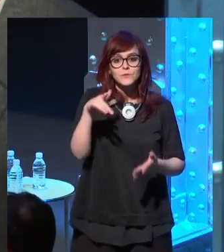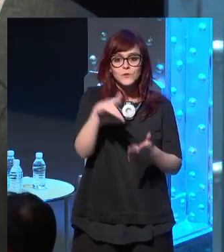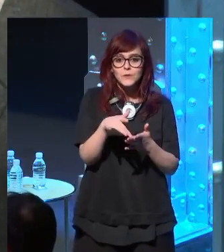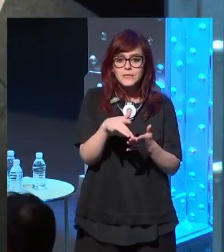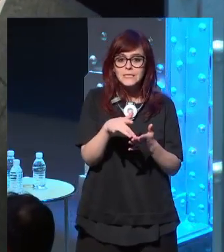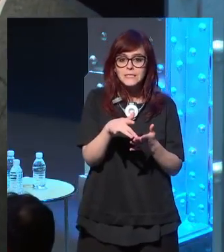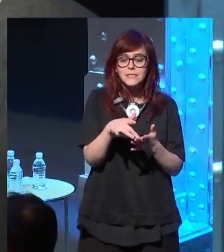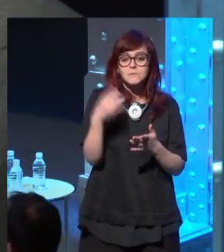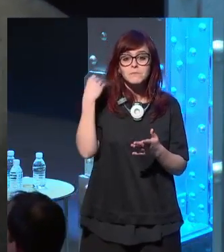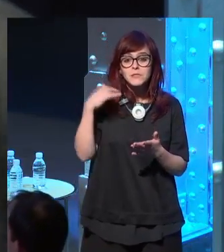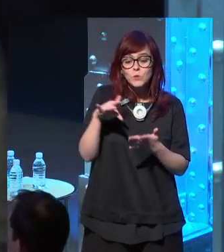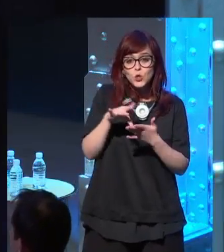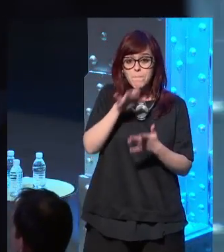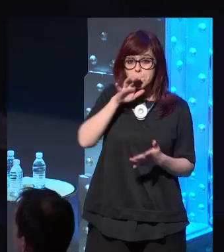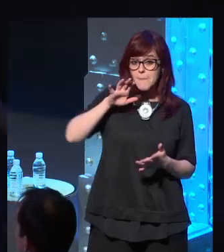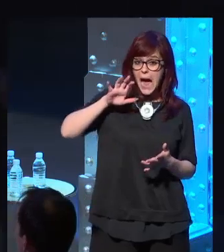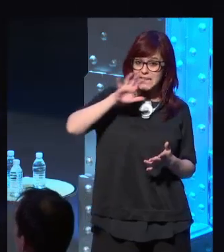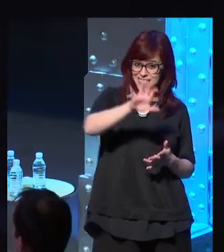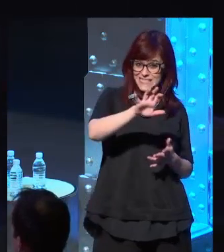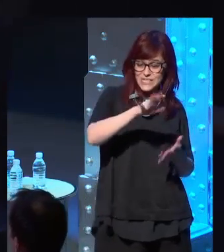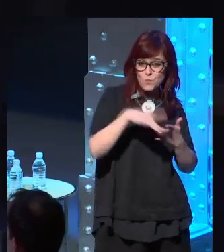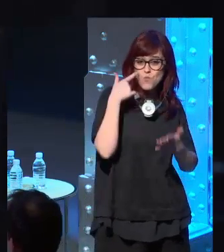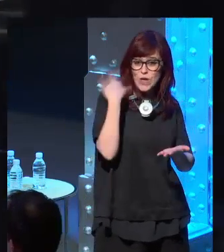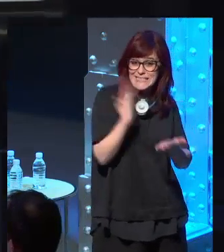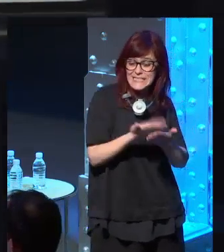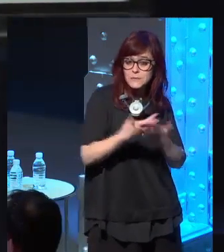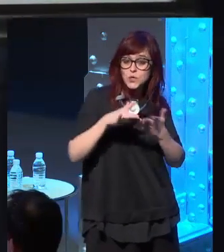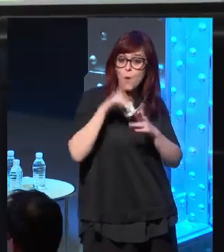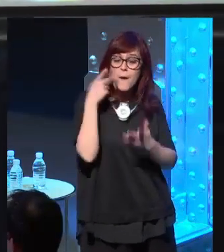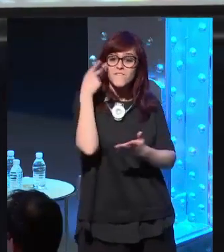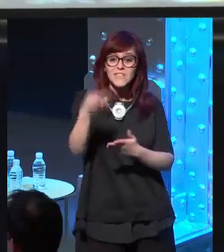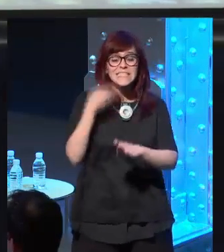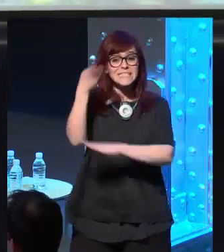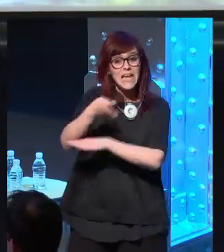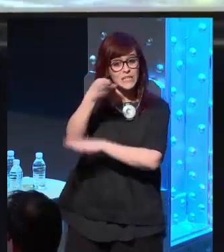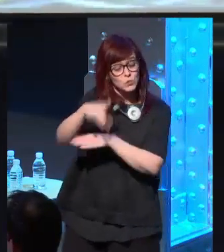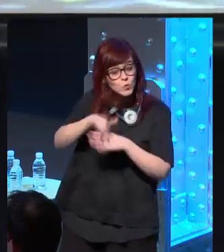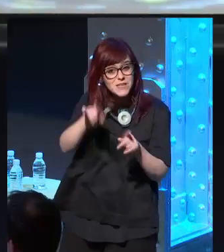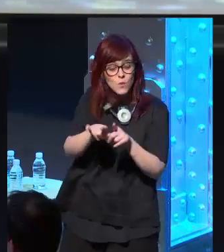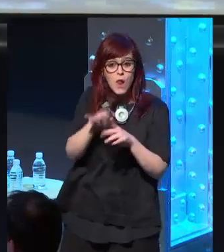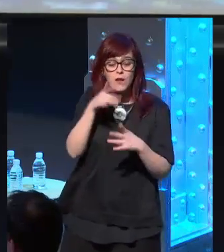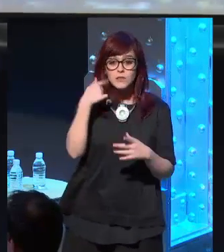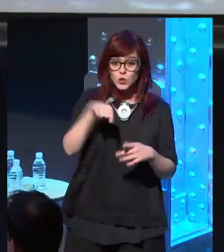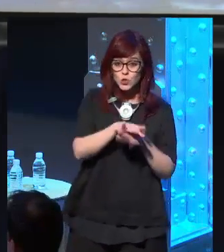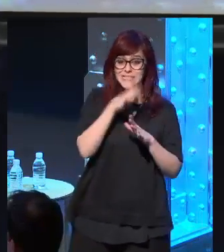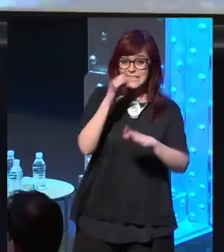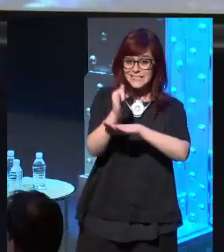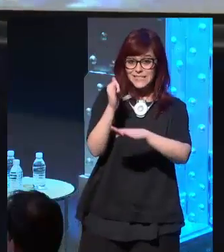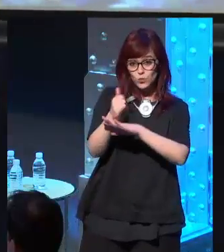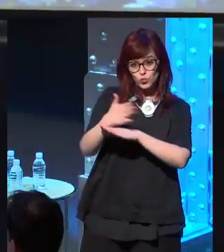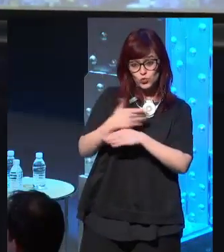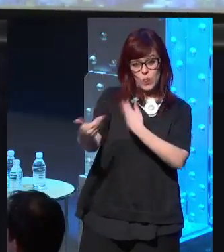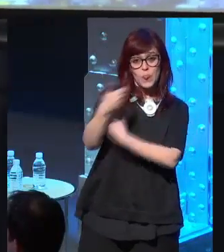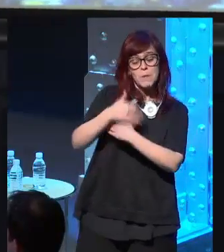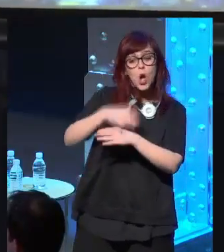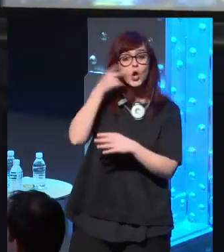Korea. Because they're recognizing that the way we've been designing policies, the way we've been organizing society, is